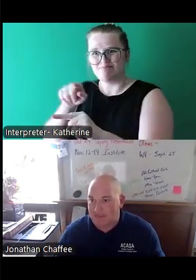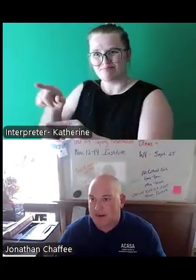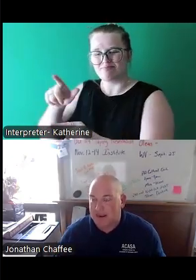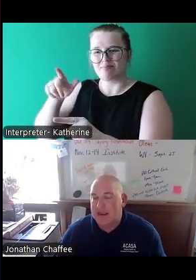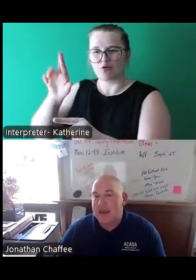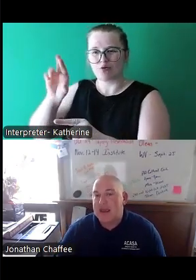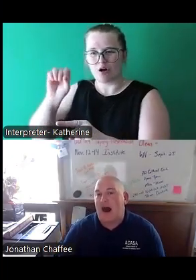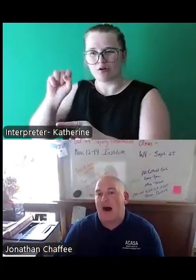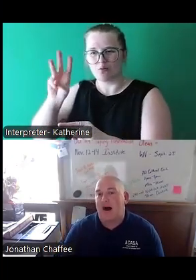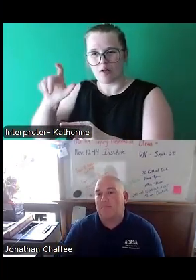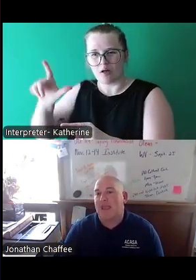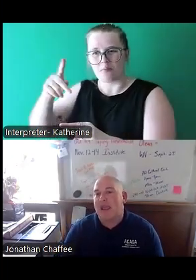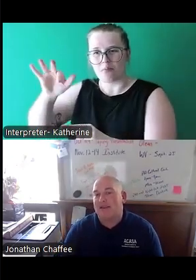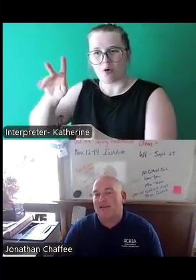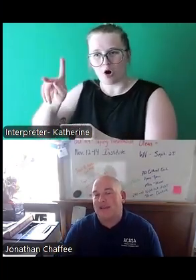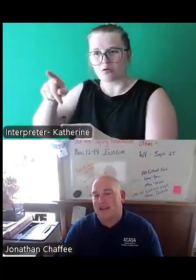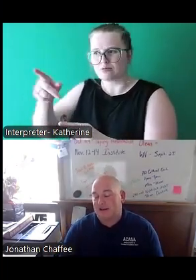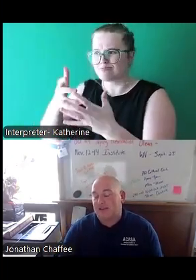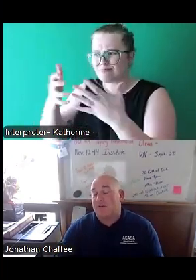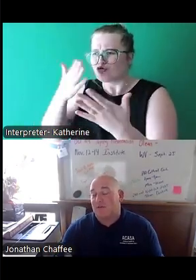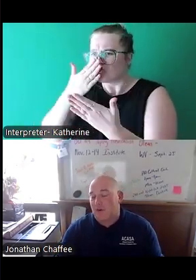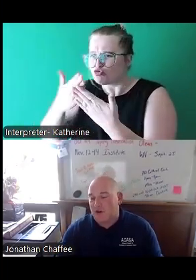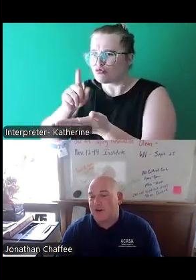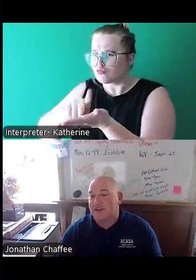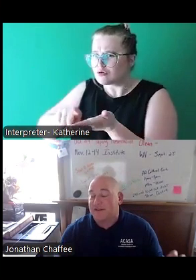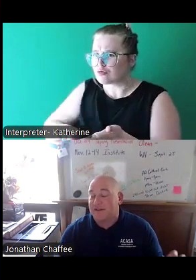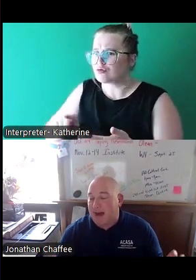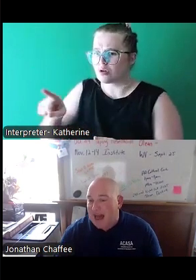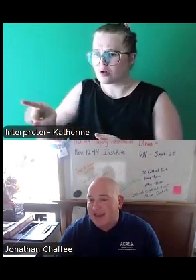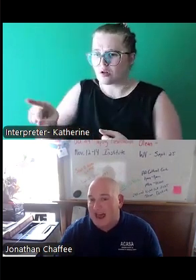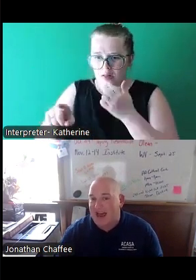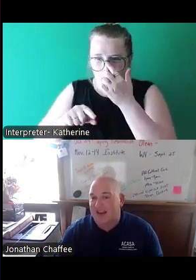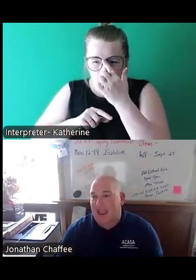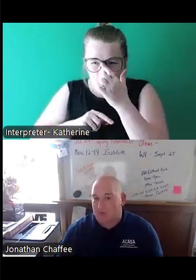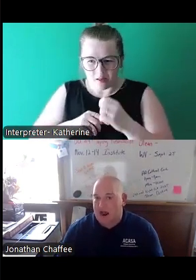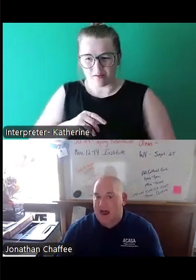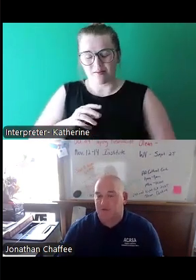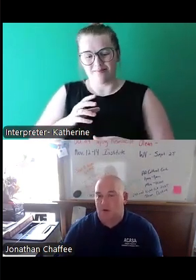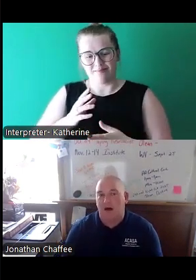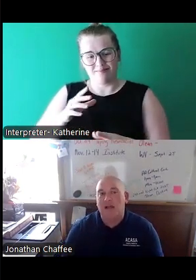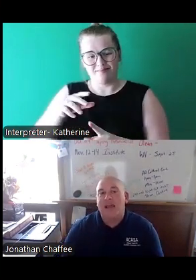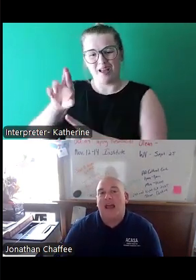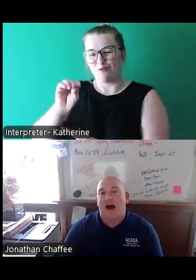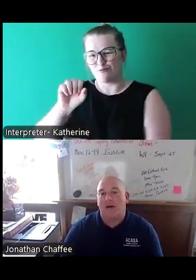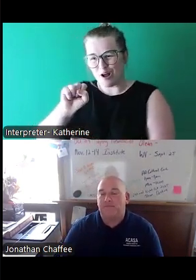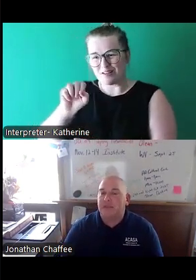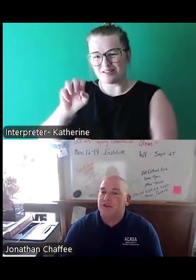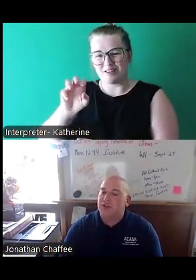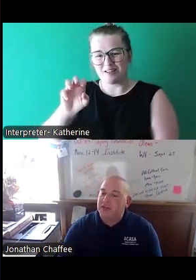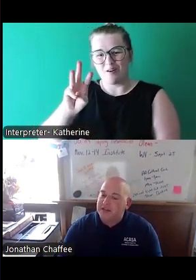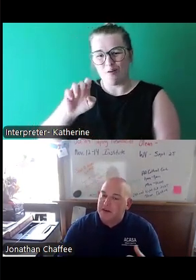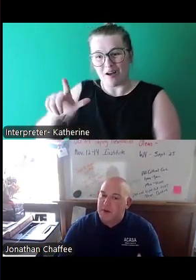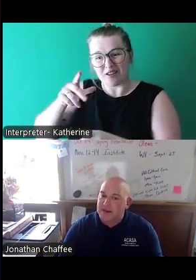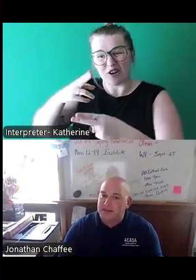is happening. And they refer to her as the pot doc at Roswell.